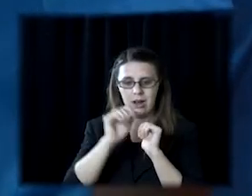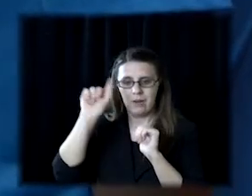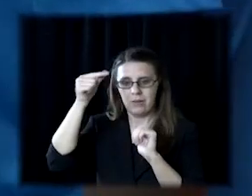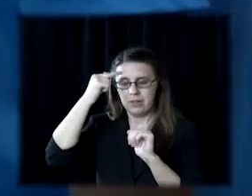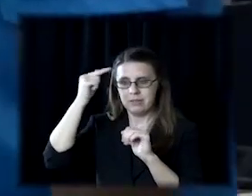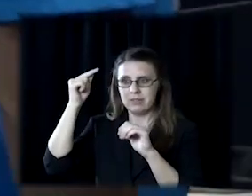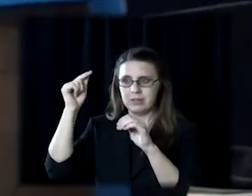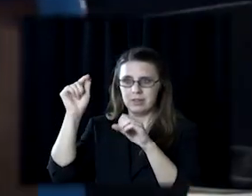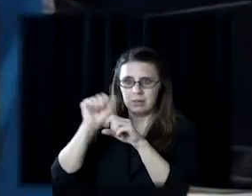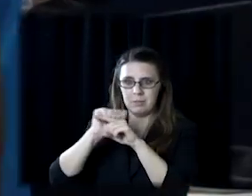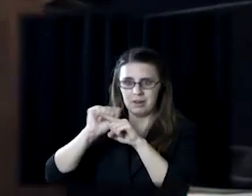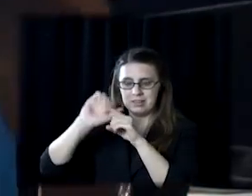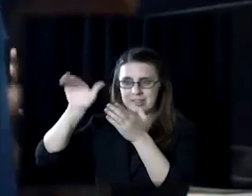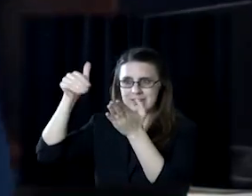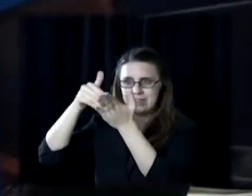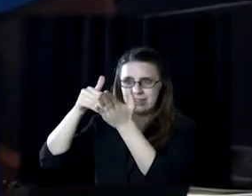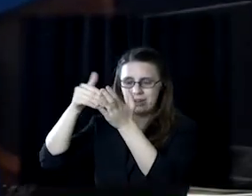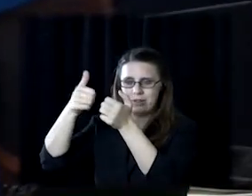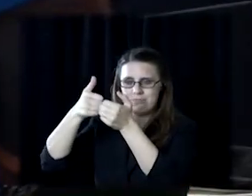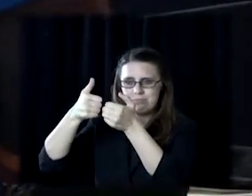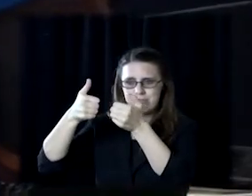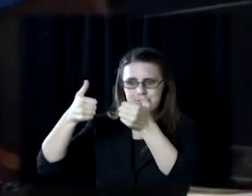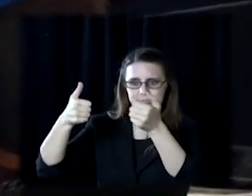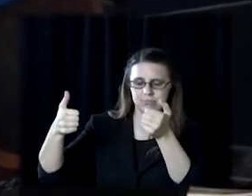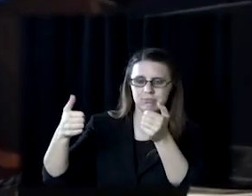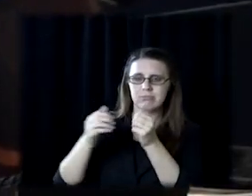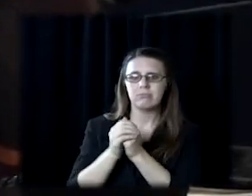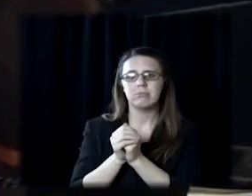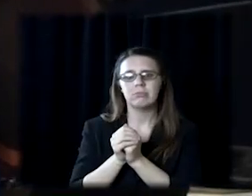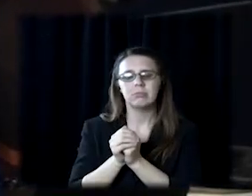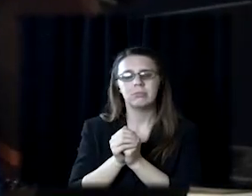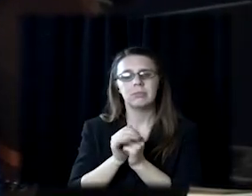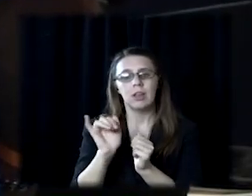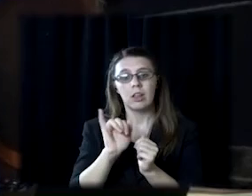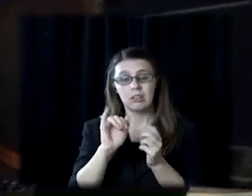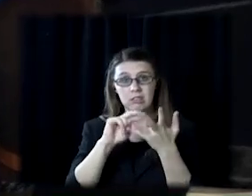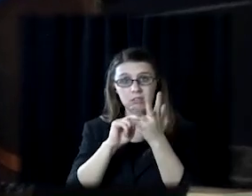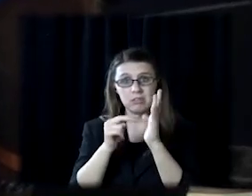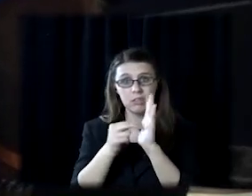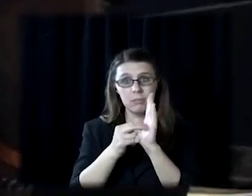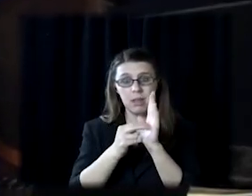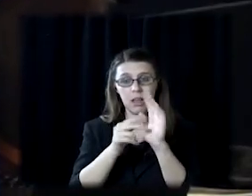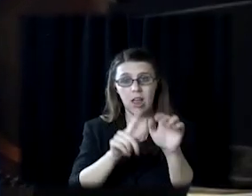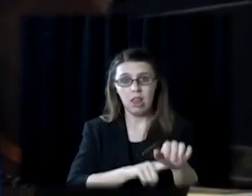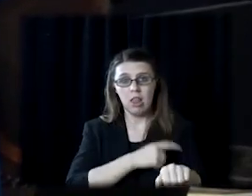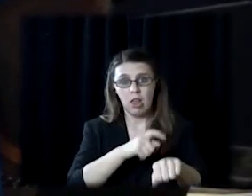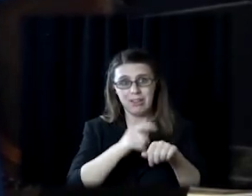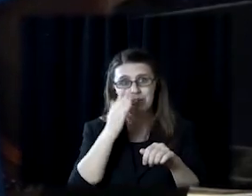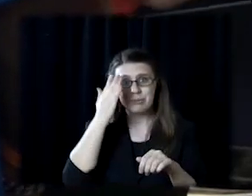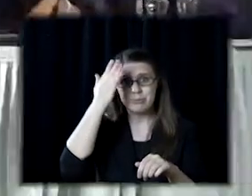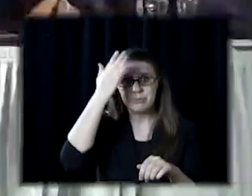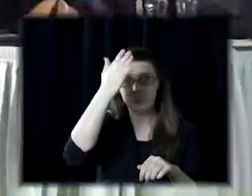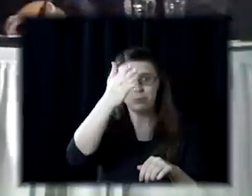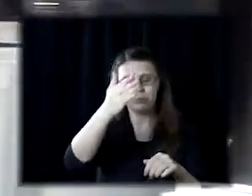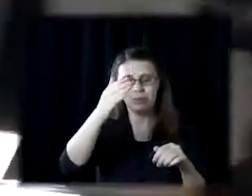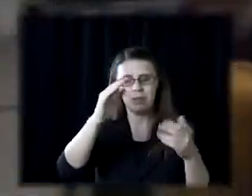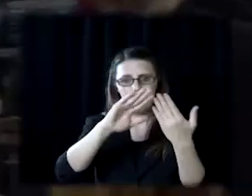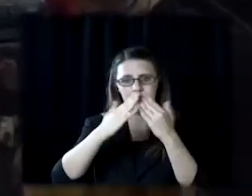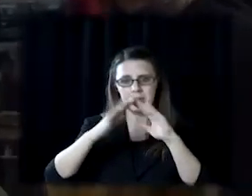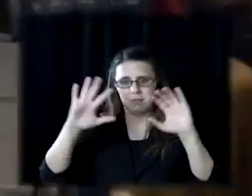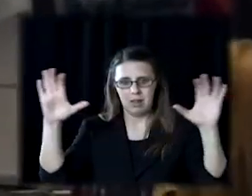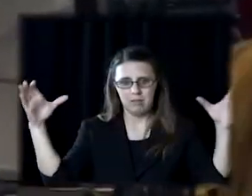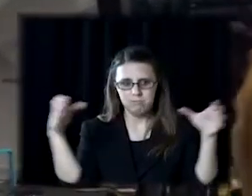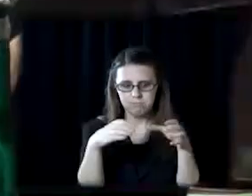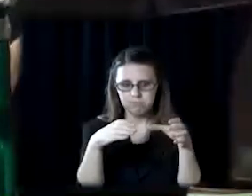practices? And does it also mean a long-term projection to consolidate municipalities? None of the